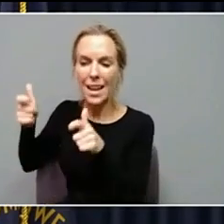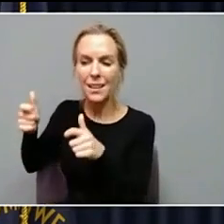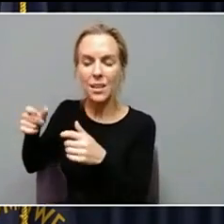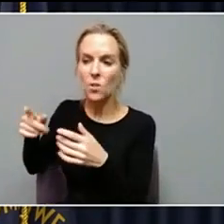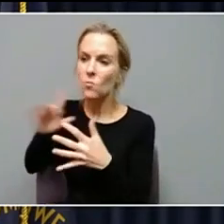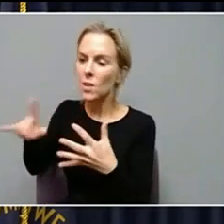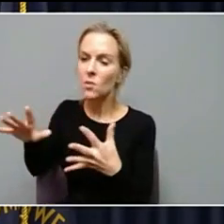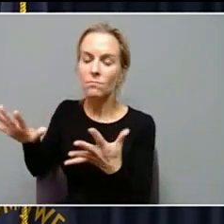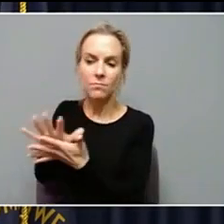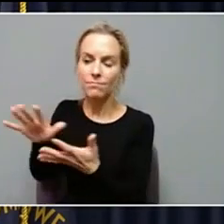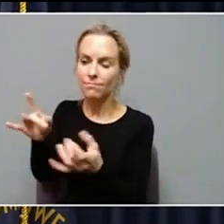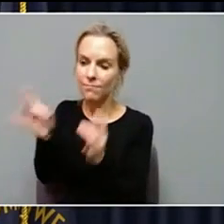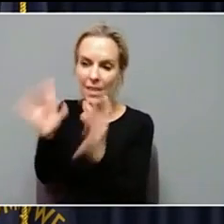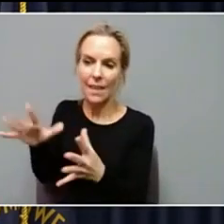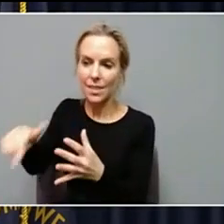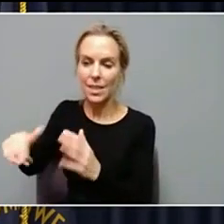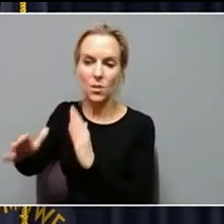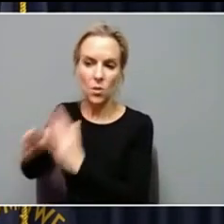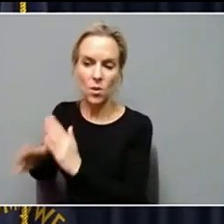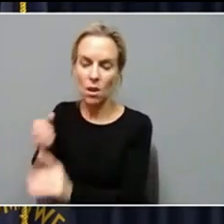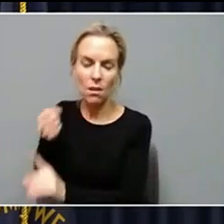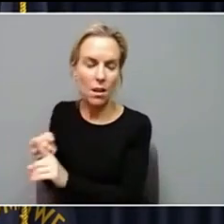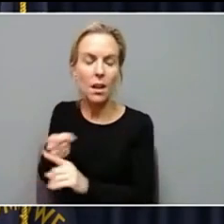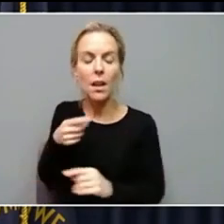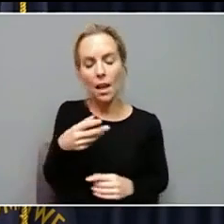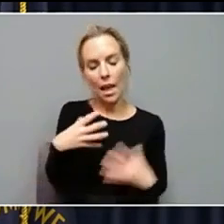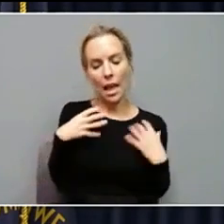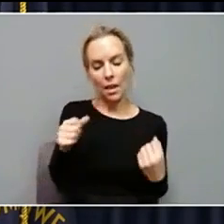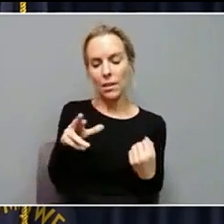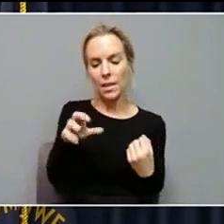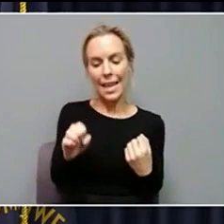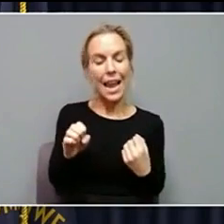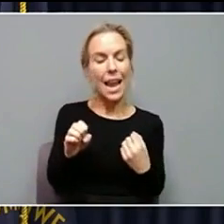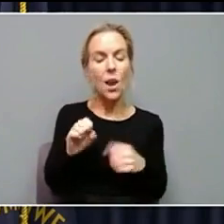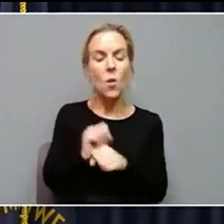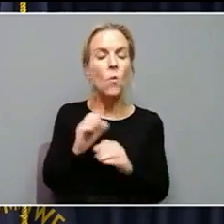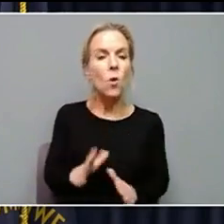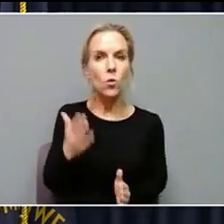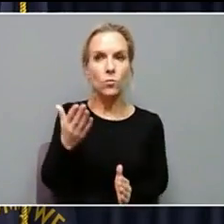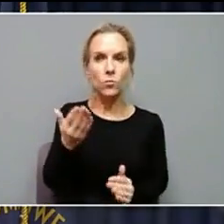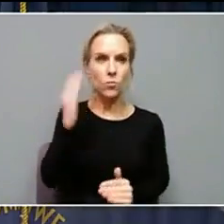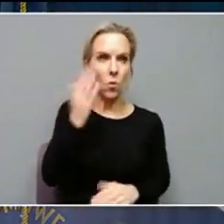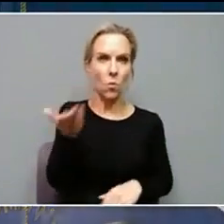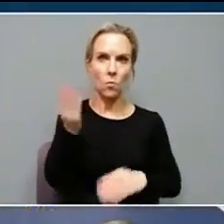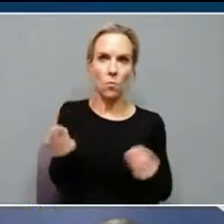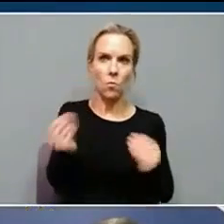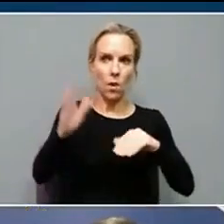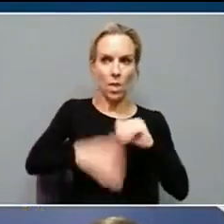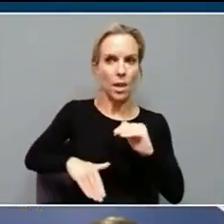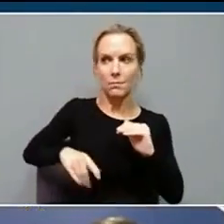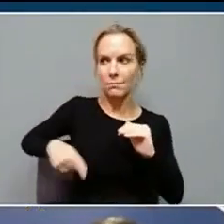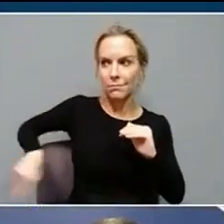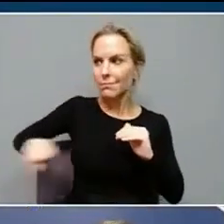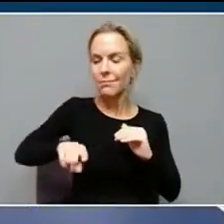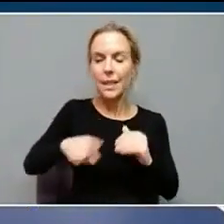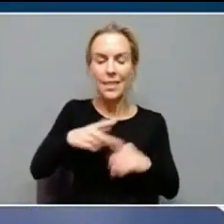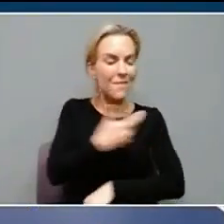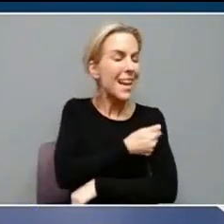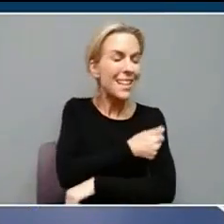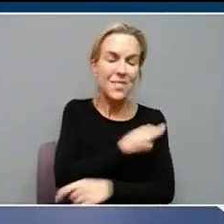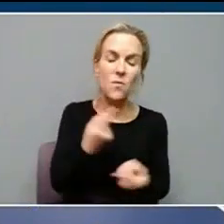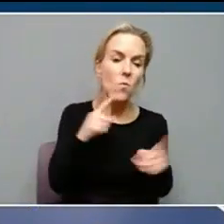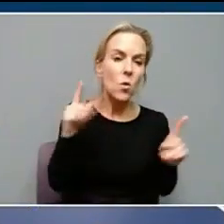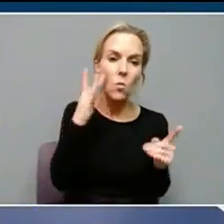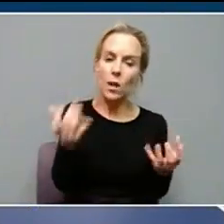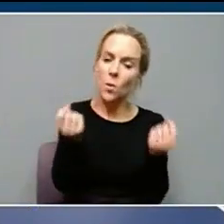communities. These healthcare workers know firsthand, maybe better than anyone, that these vaccines work, and that's why so many of them have rolled